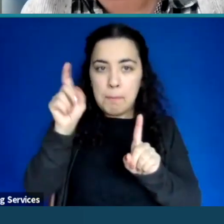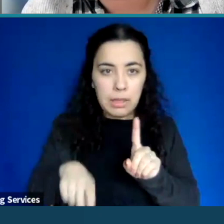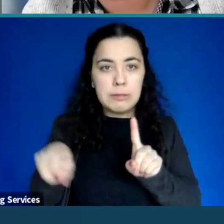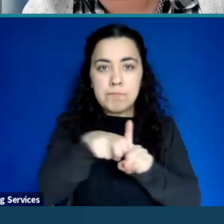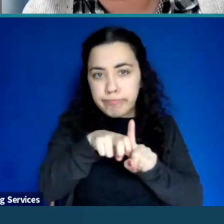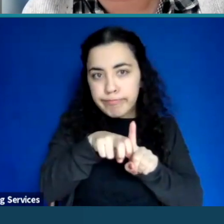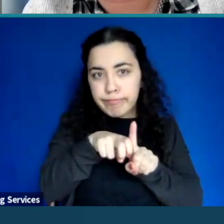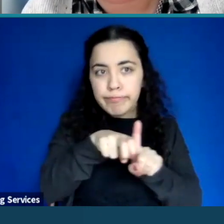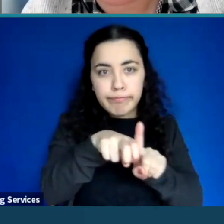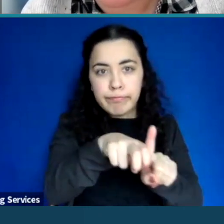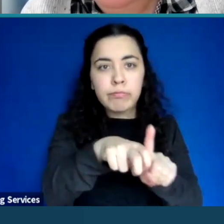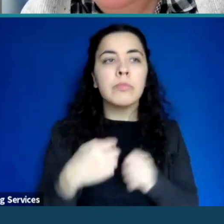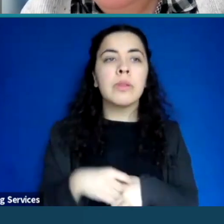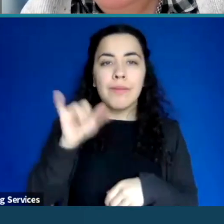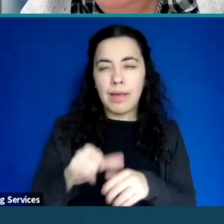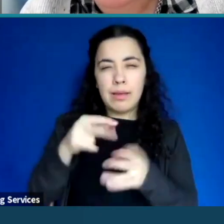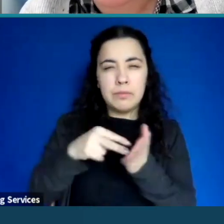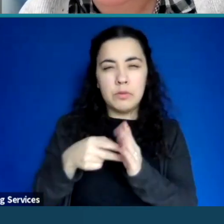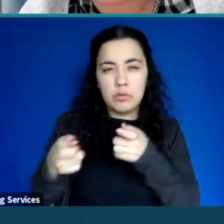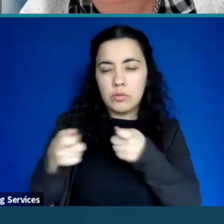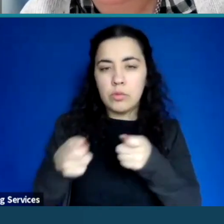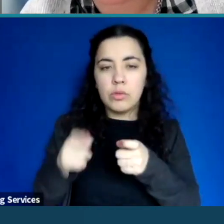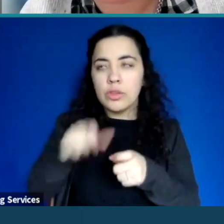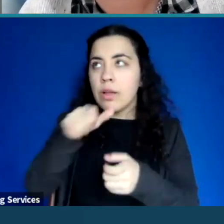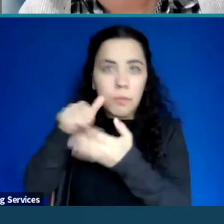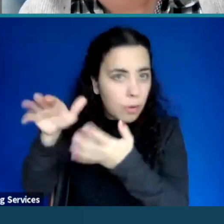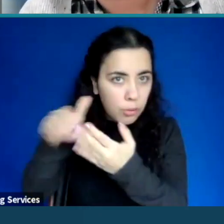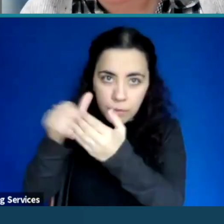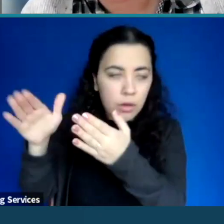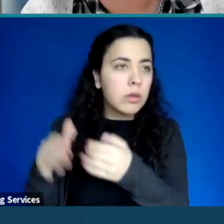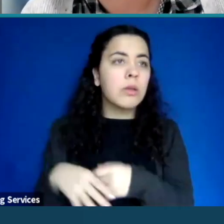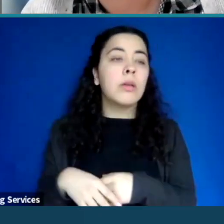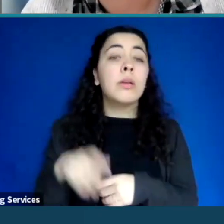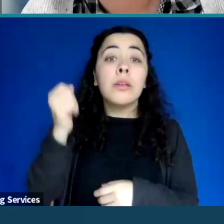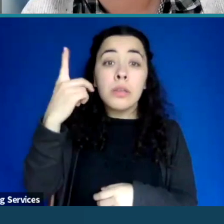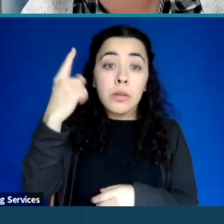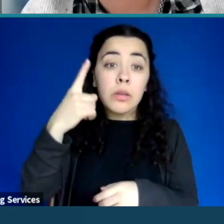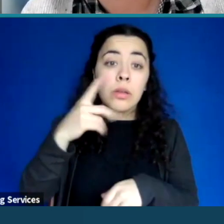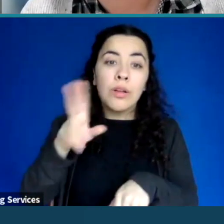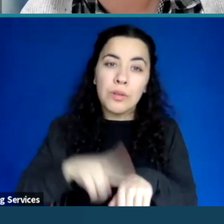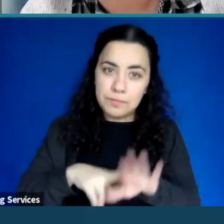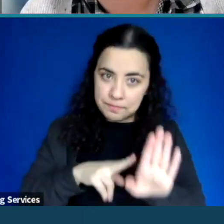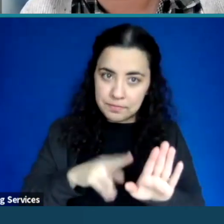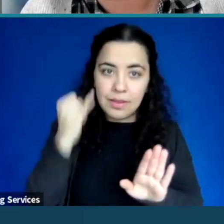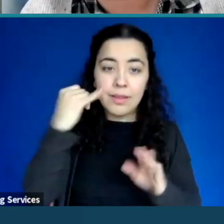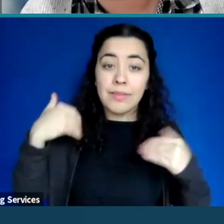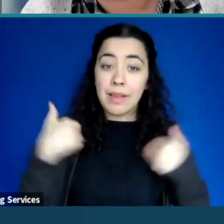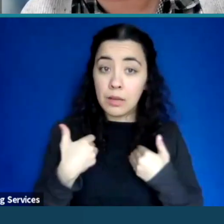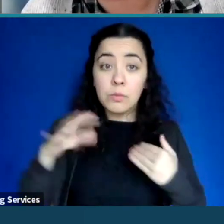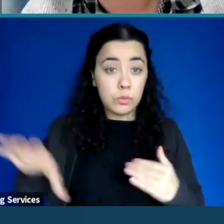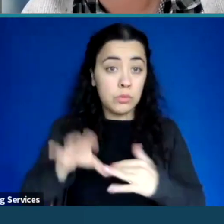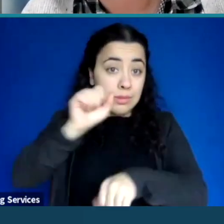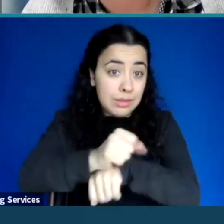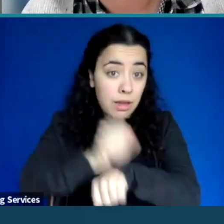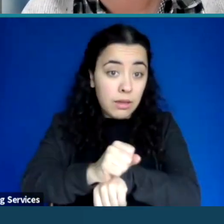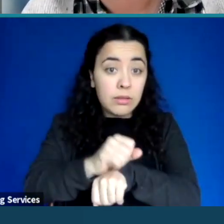example of under control. Like I said, they shouldn't be barking repeatedly. Now, of course, if the animal is performing a task, like